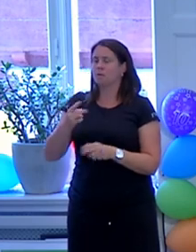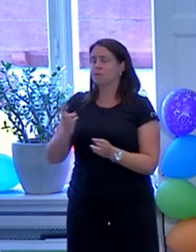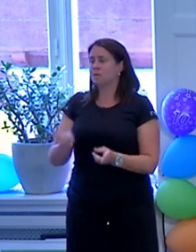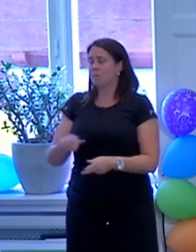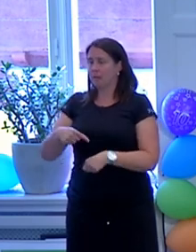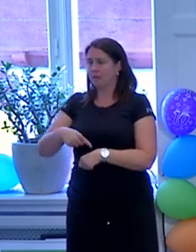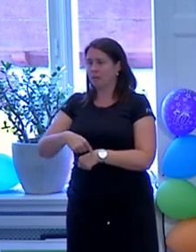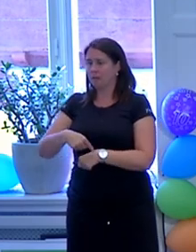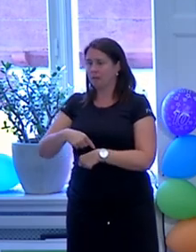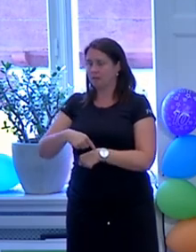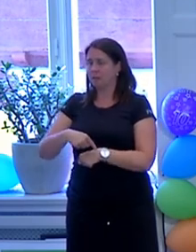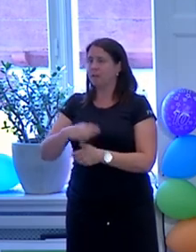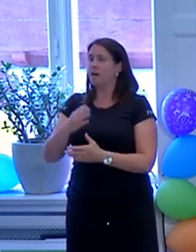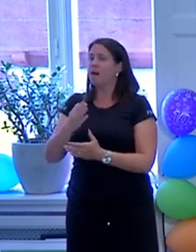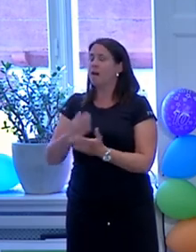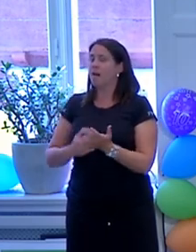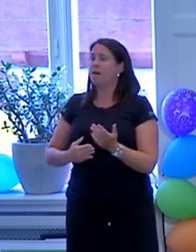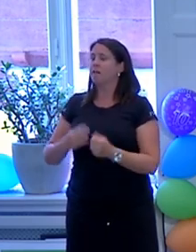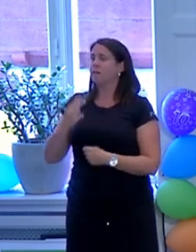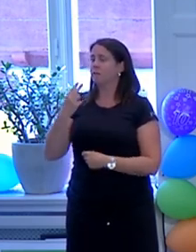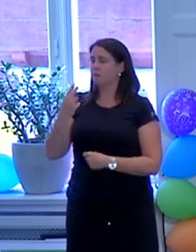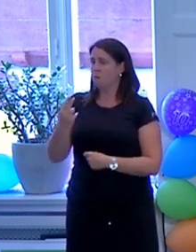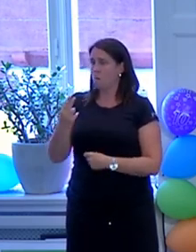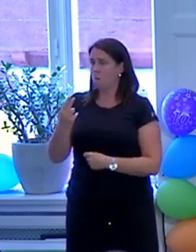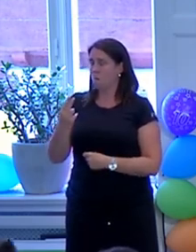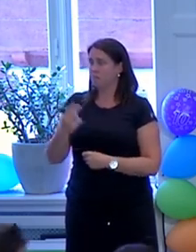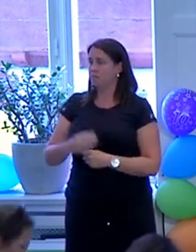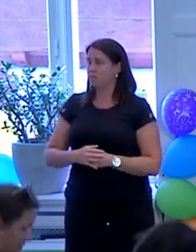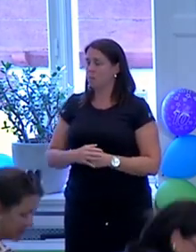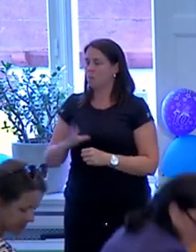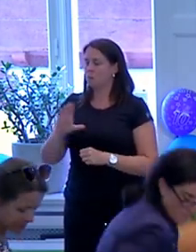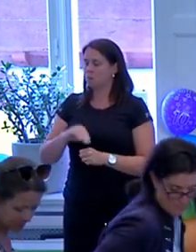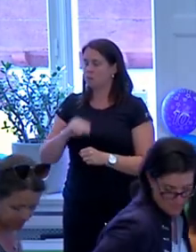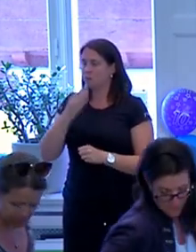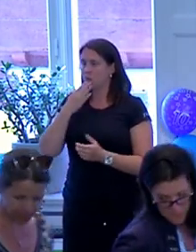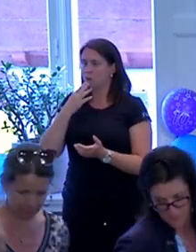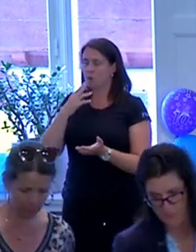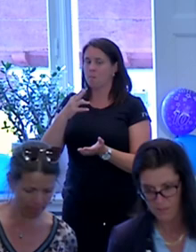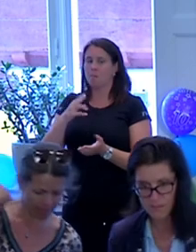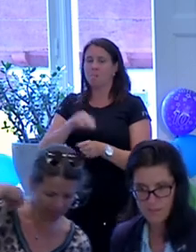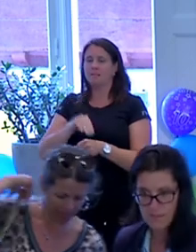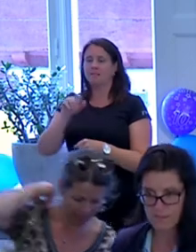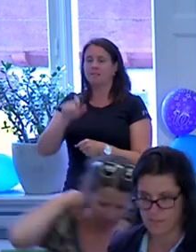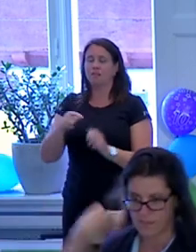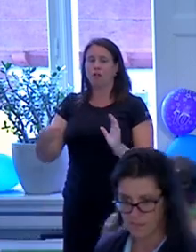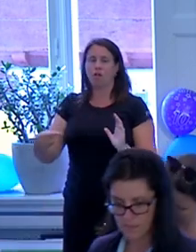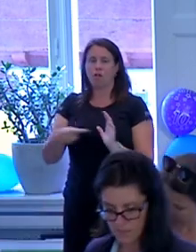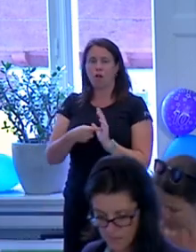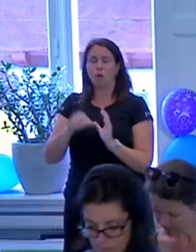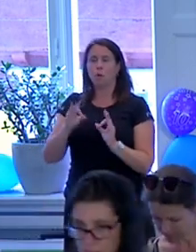time, 1:30. Then we're going to talk about the patient data laws and how patient